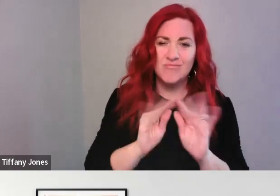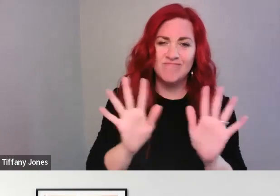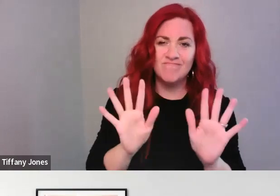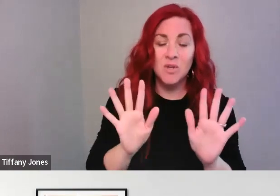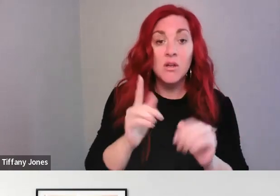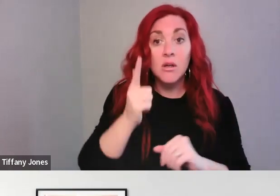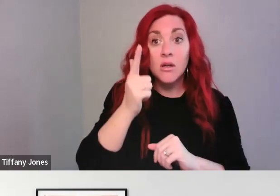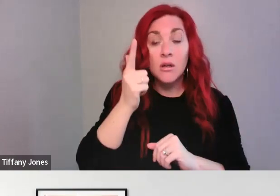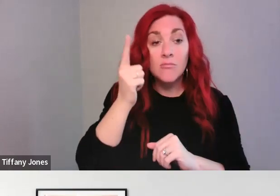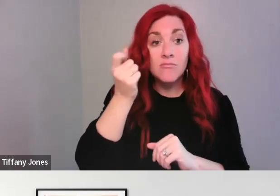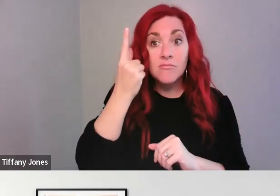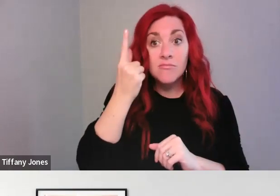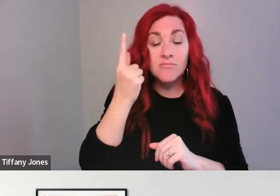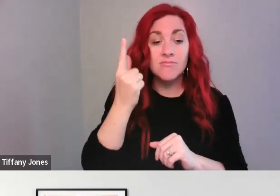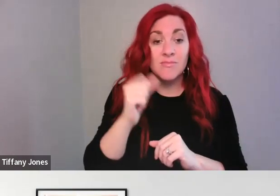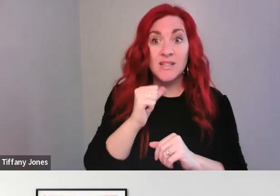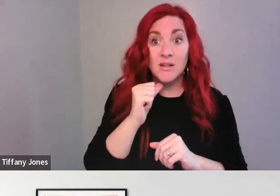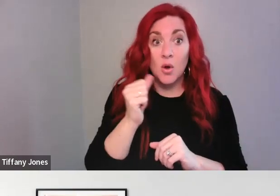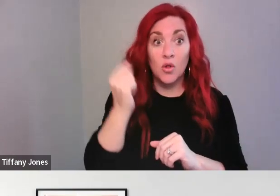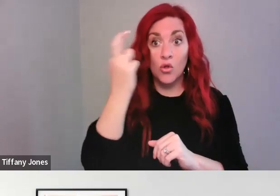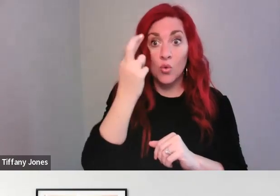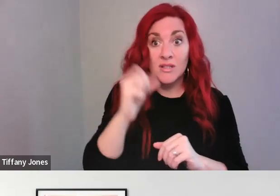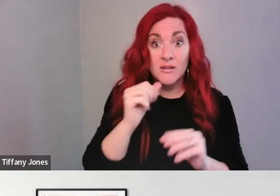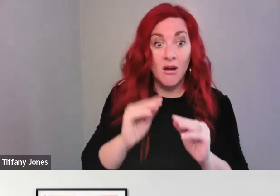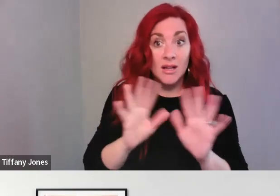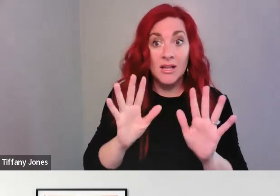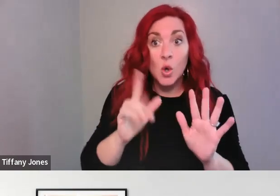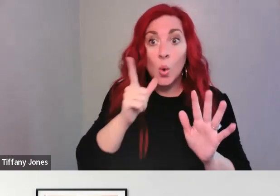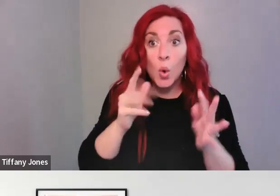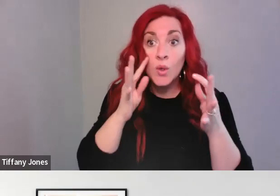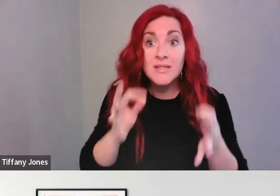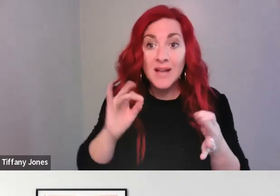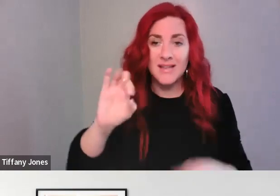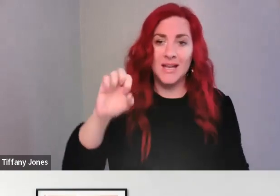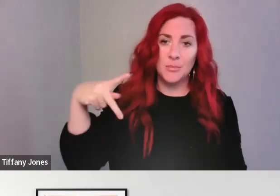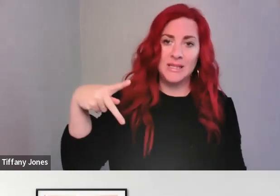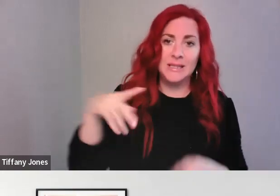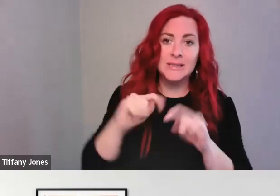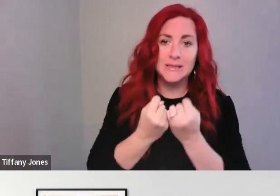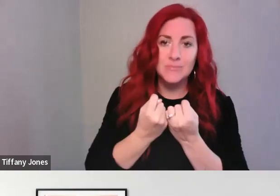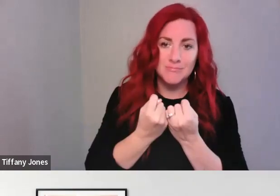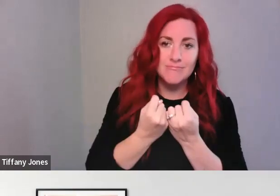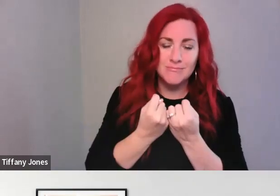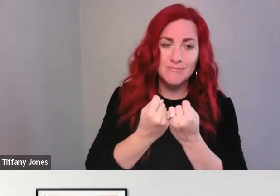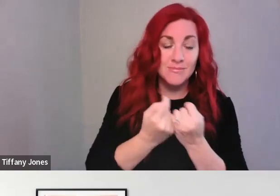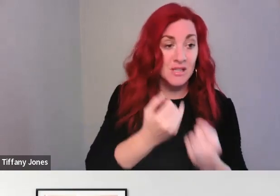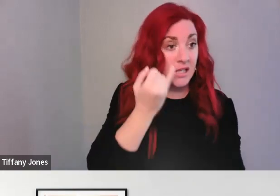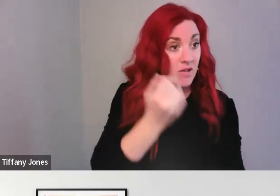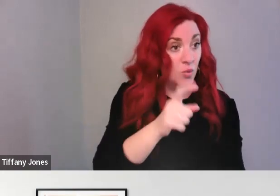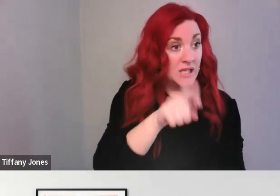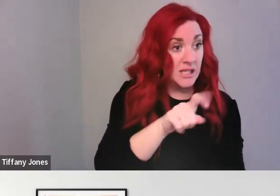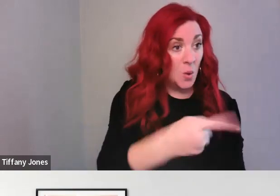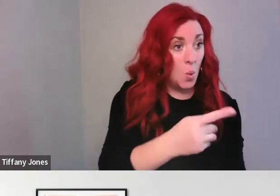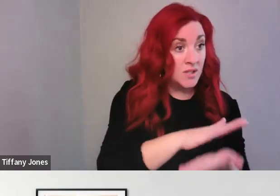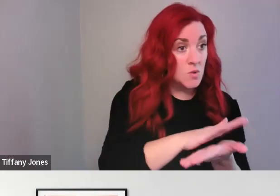quite that clear in the law, it ends up being an IEP team decision about whether it's needed outside of the school setting or